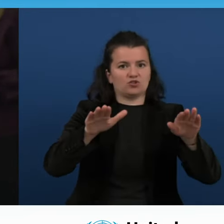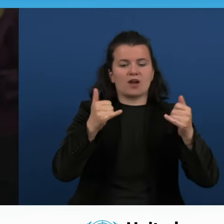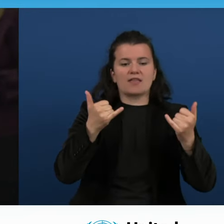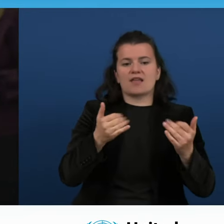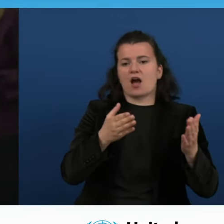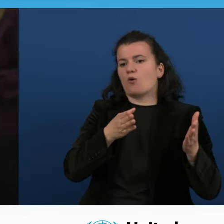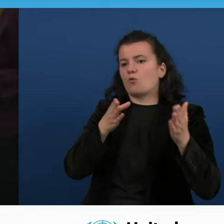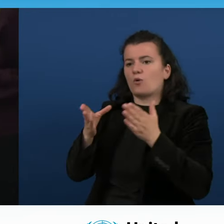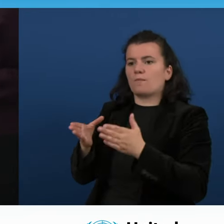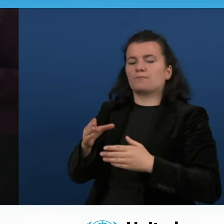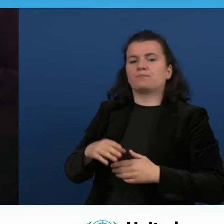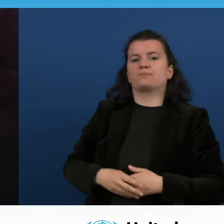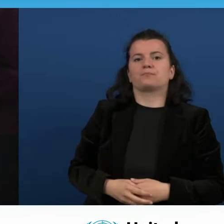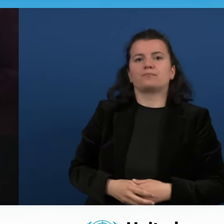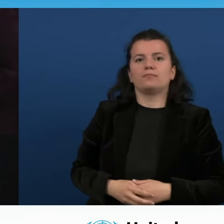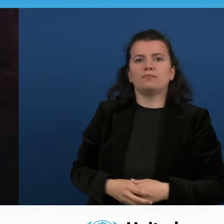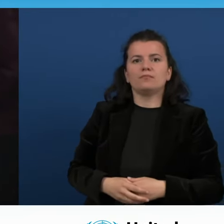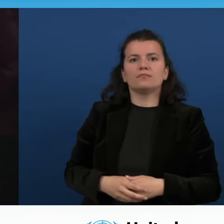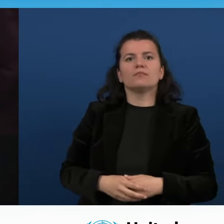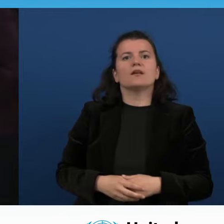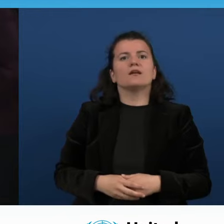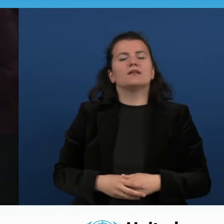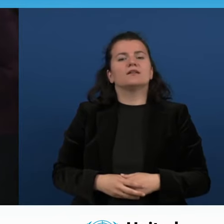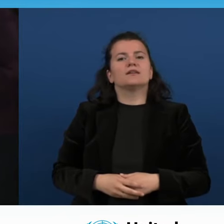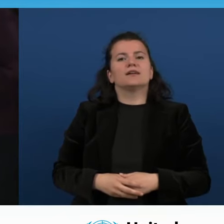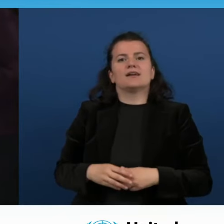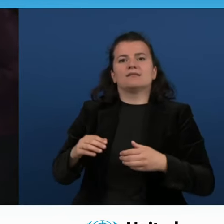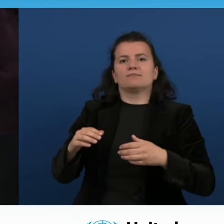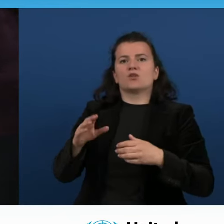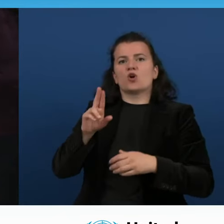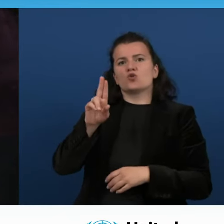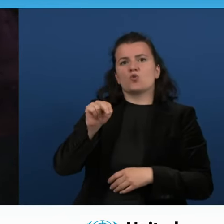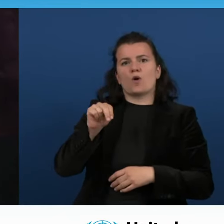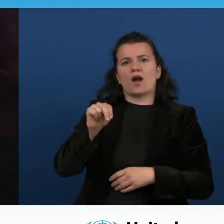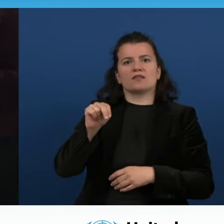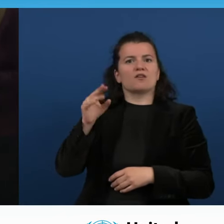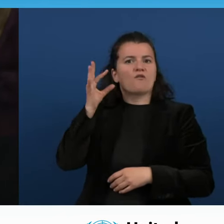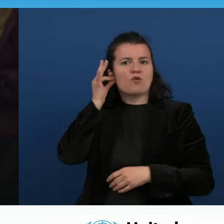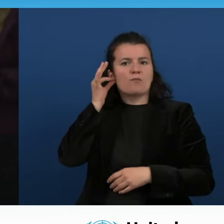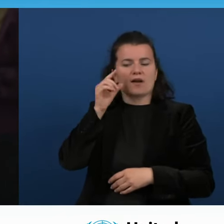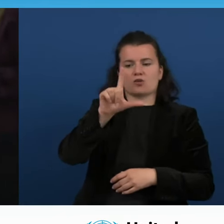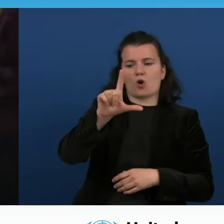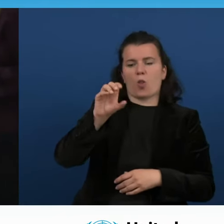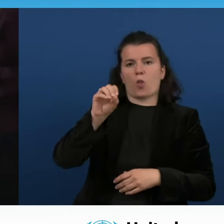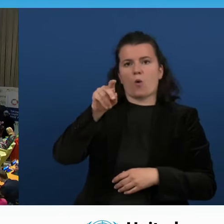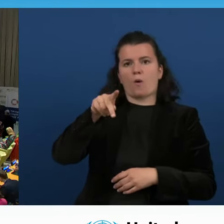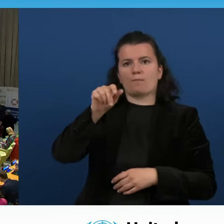director of the Civil Society Division from UN Women, to deliver the closing remarks.